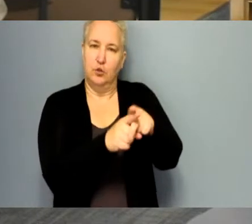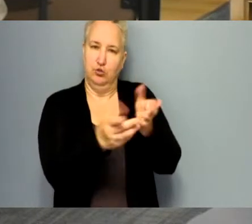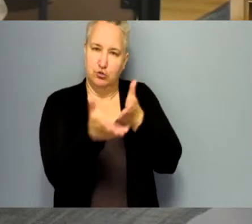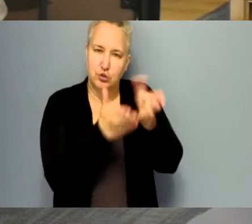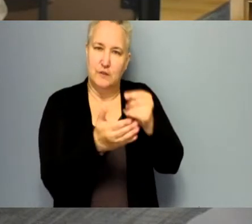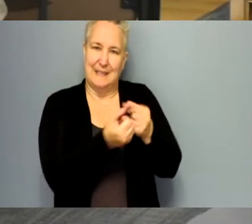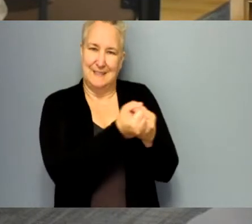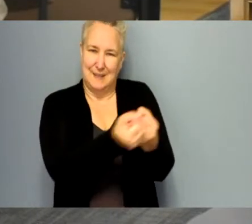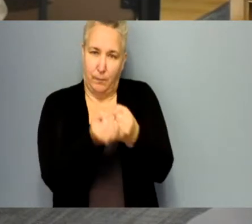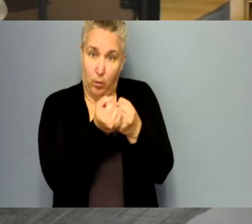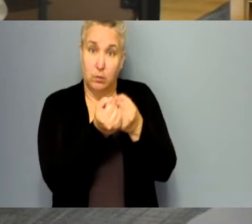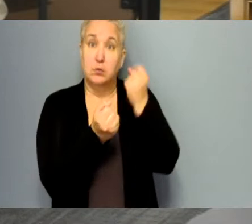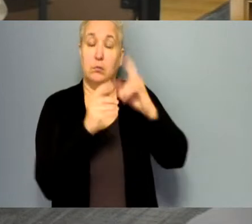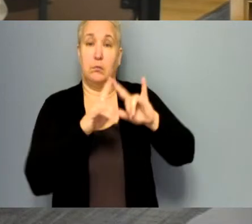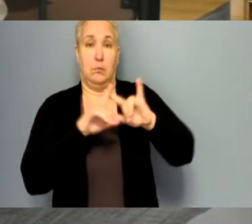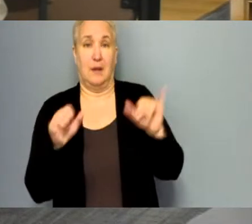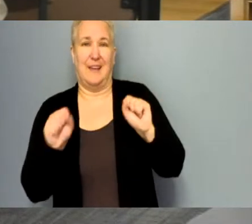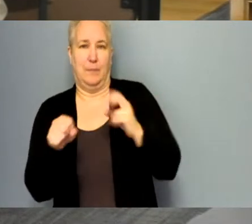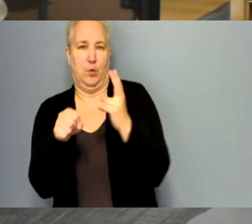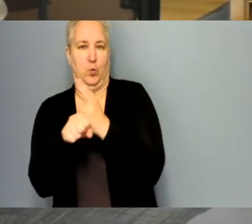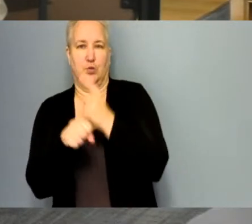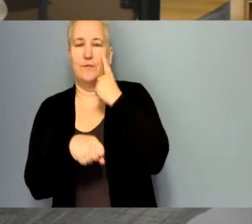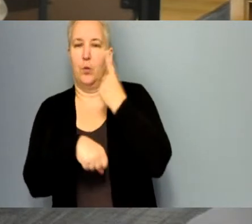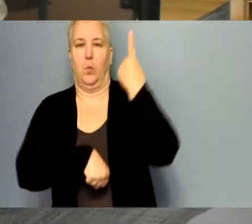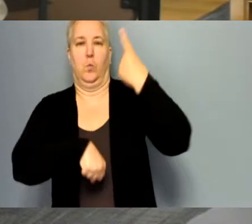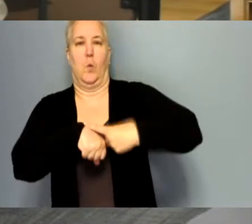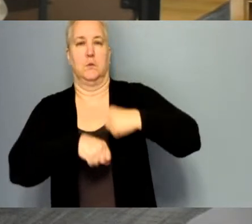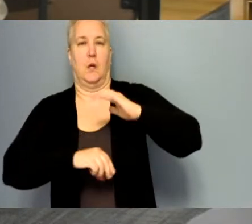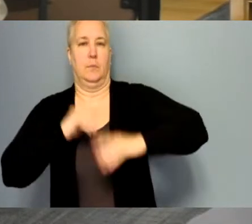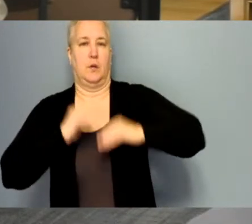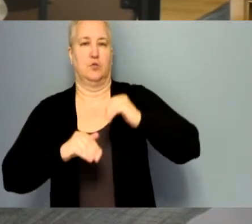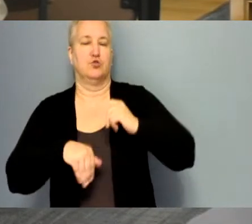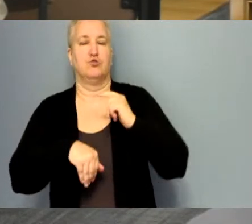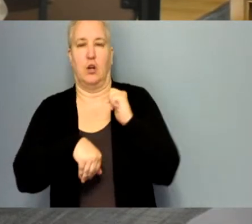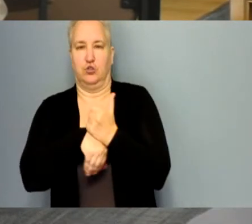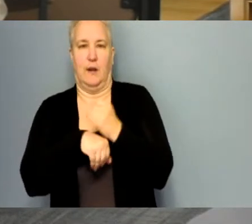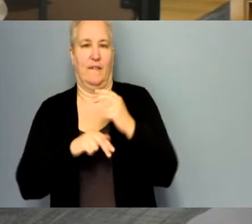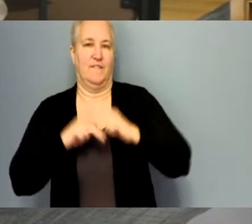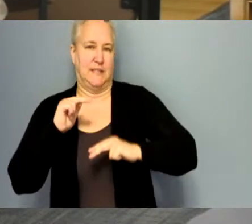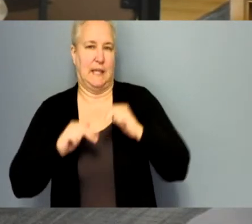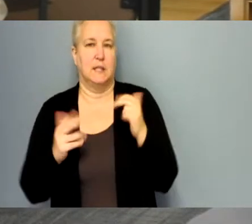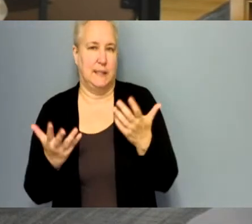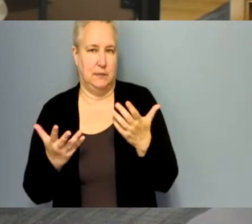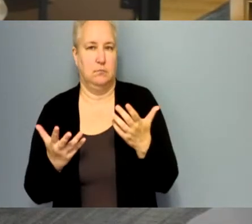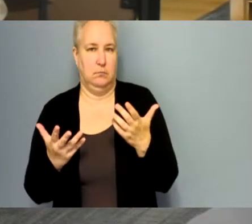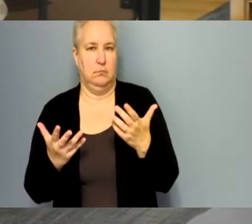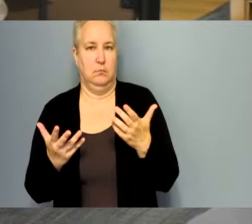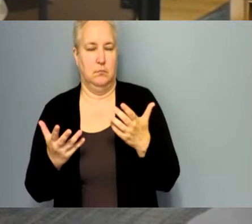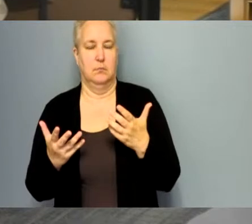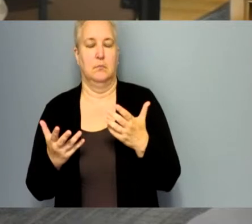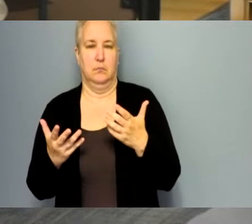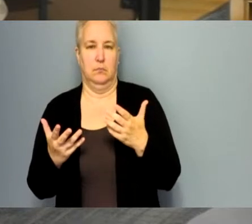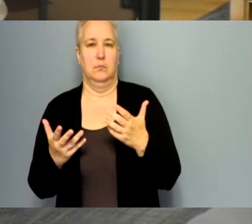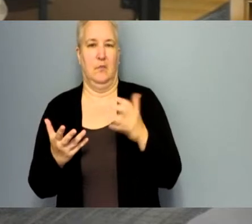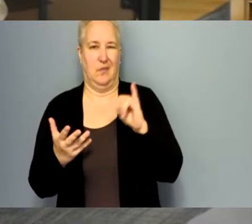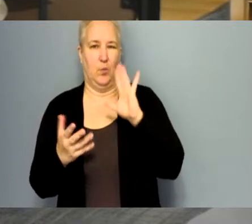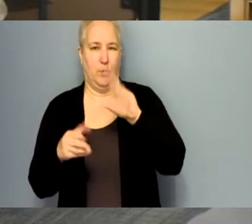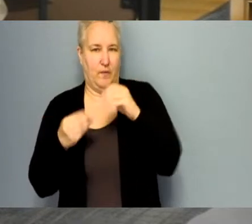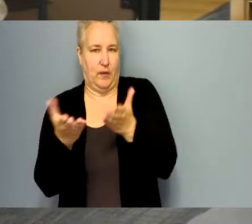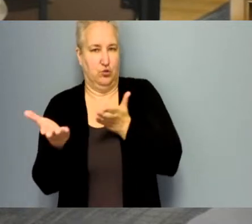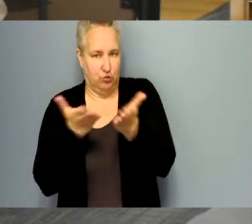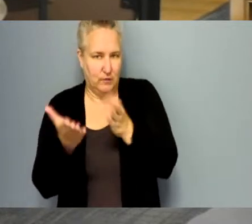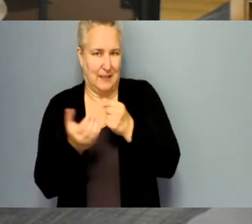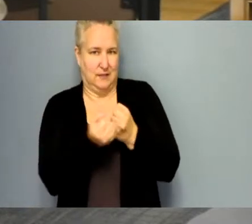supports, but also can be used for one-time construction of a facility that will provide services